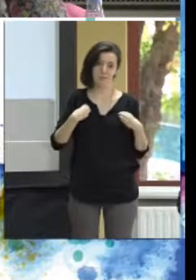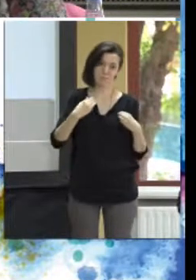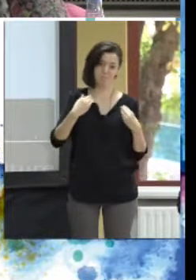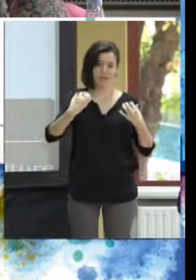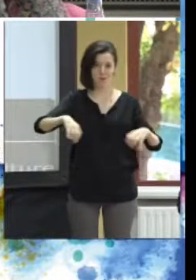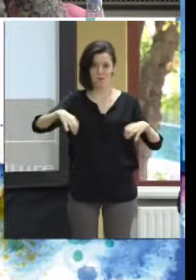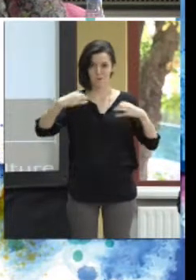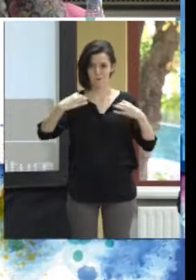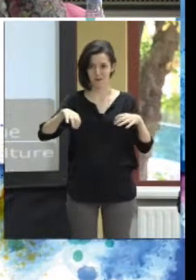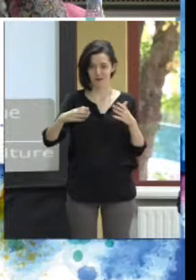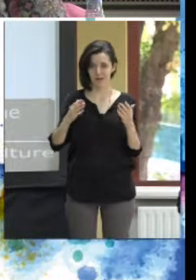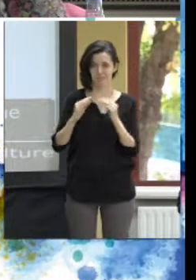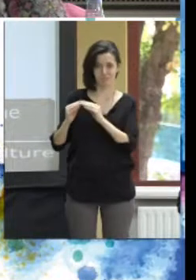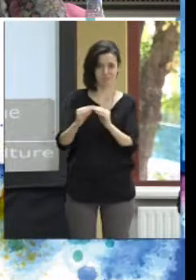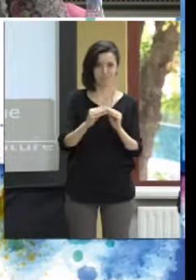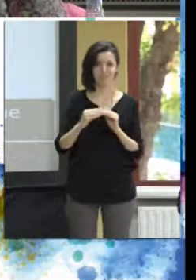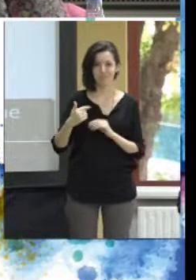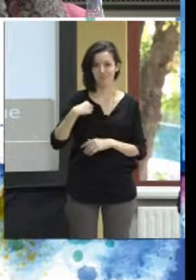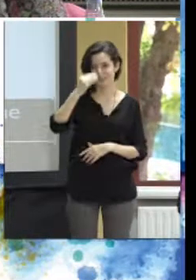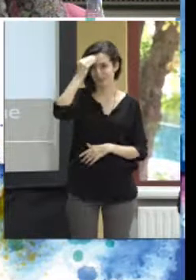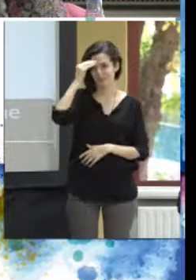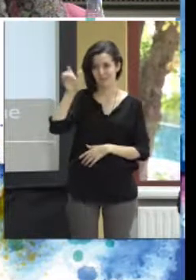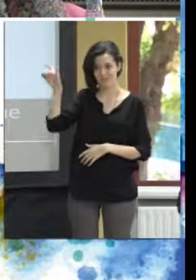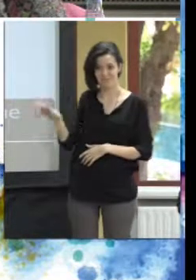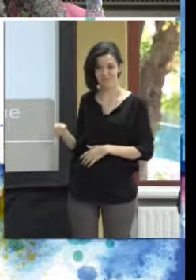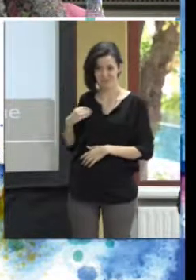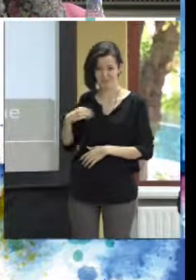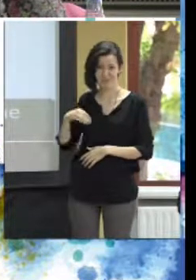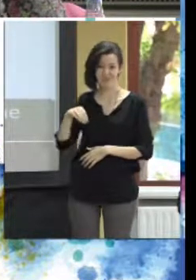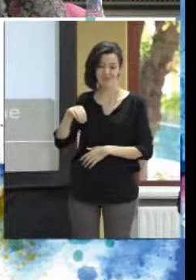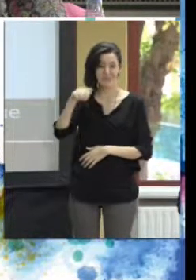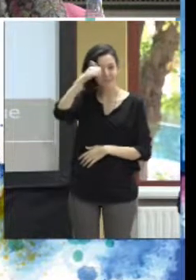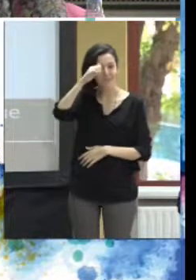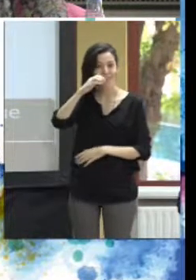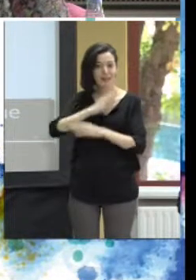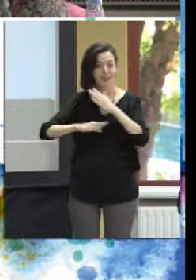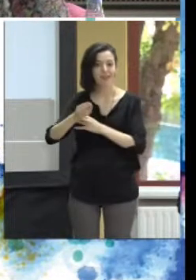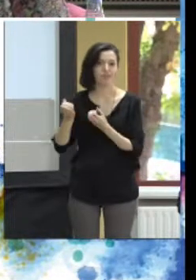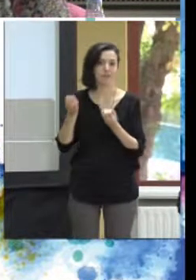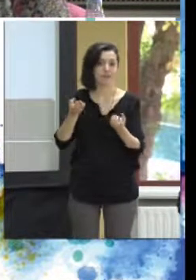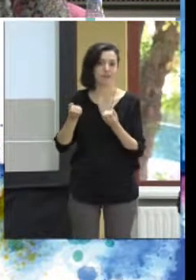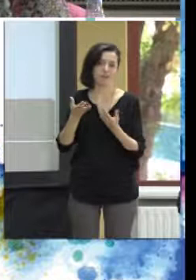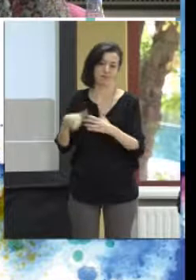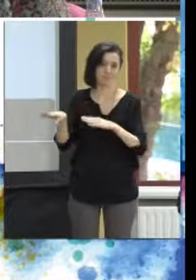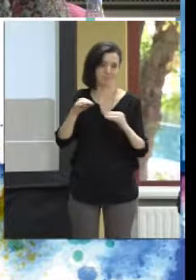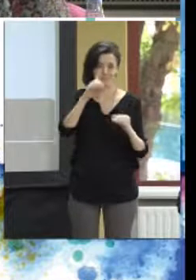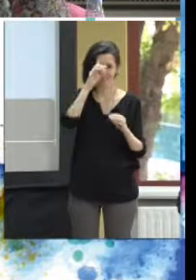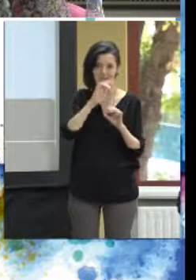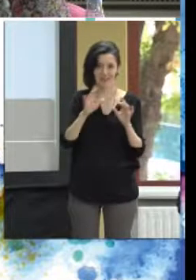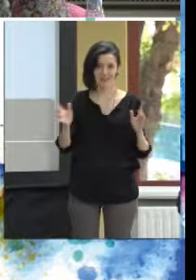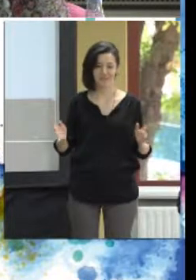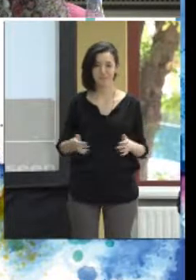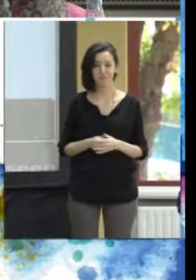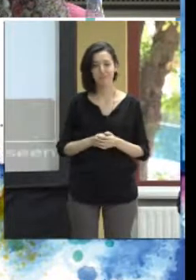life, as you've seen from the contributions of these visually